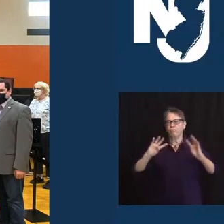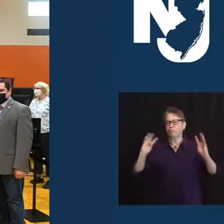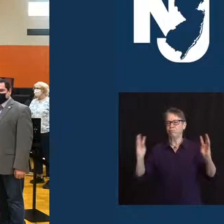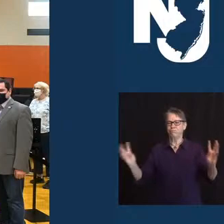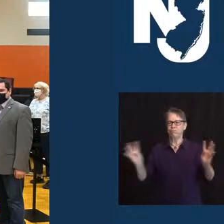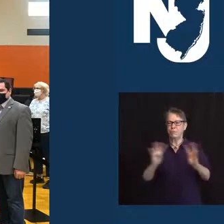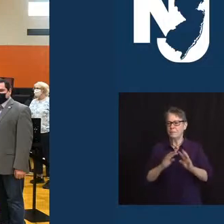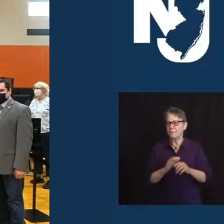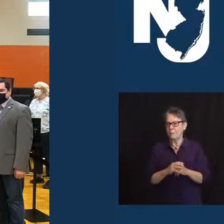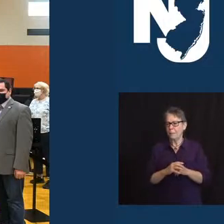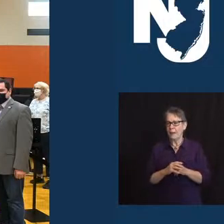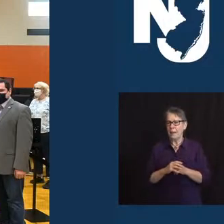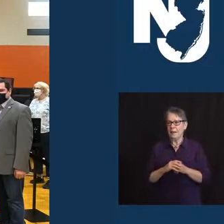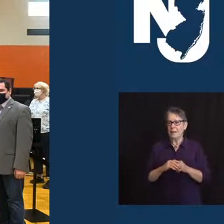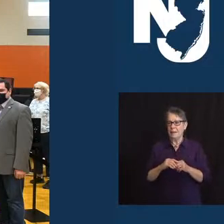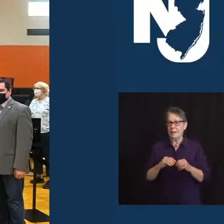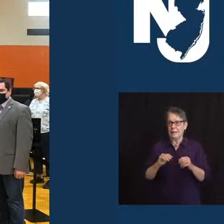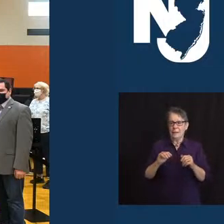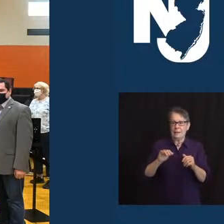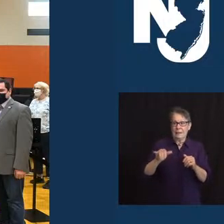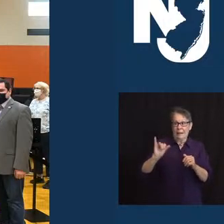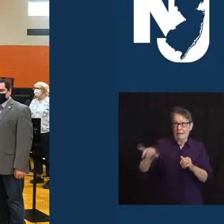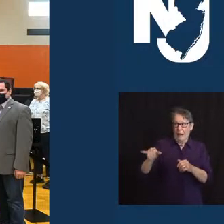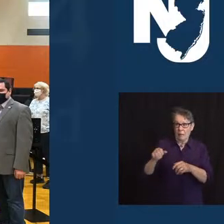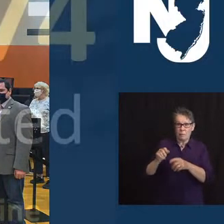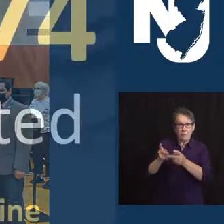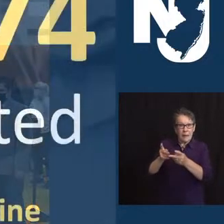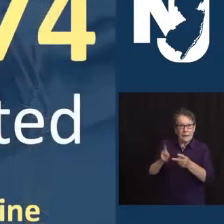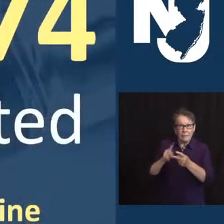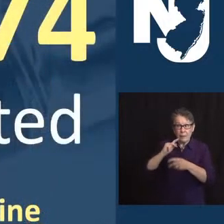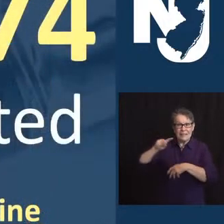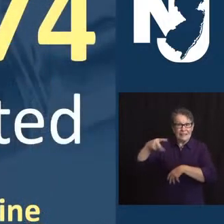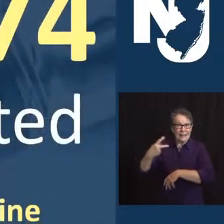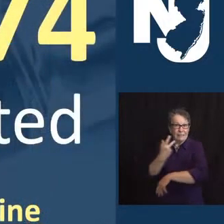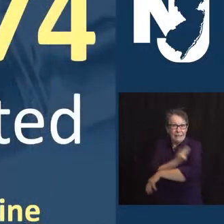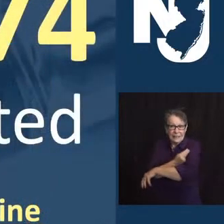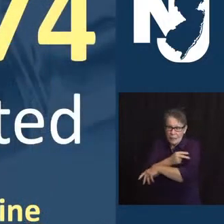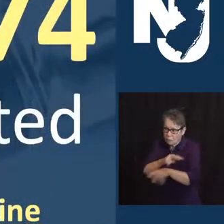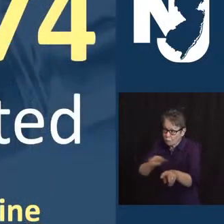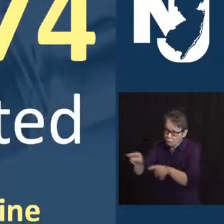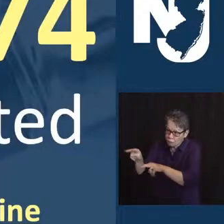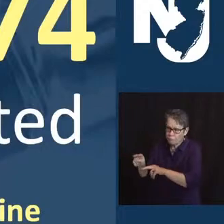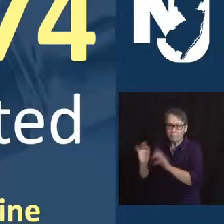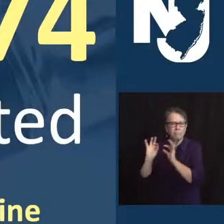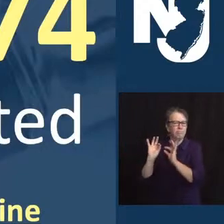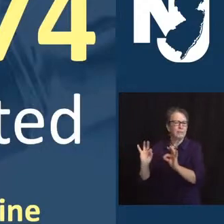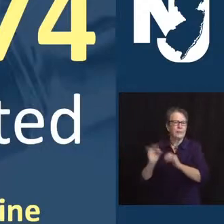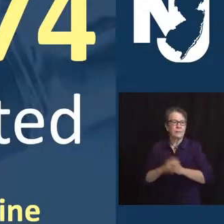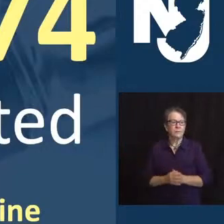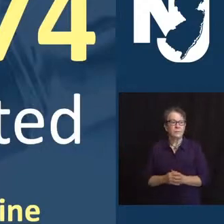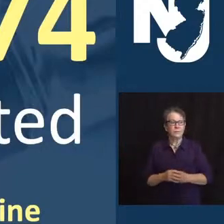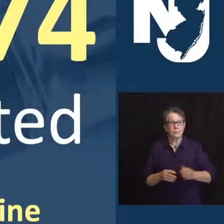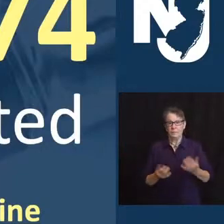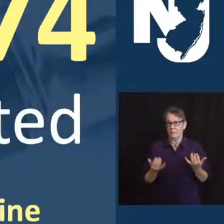vaccine visit. And with this morning's numbers, our chart on our vaccination page at